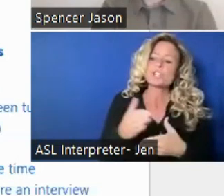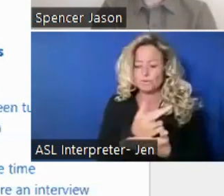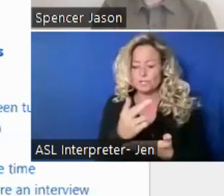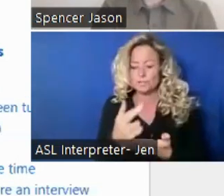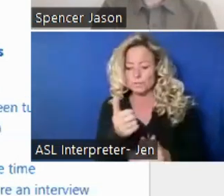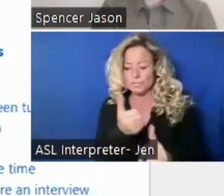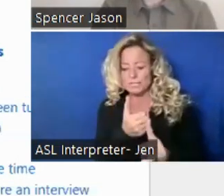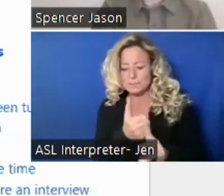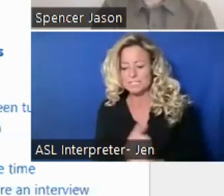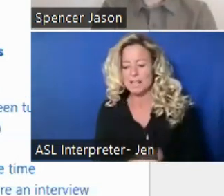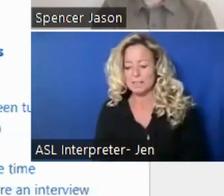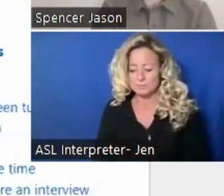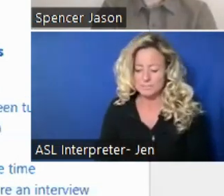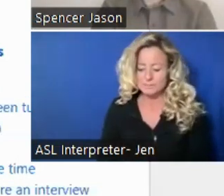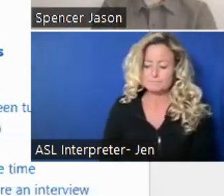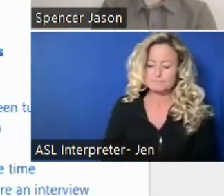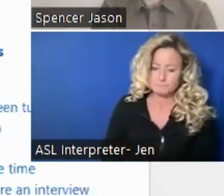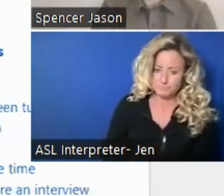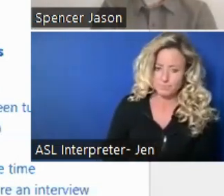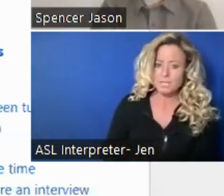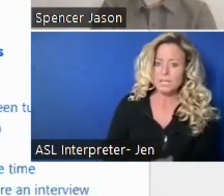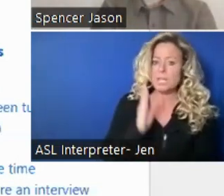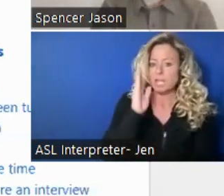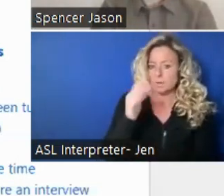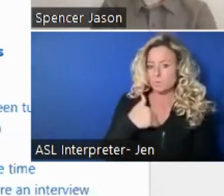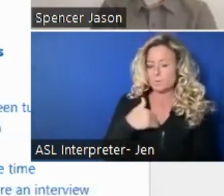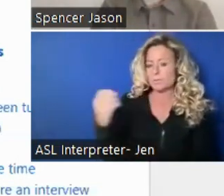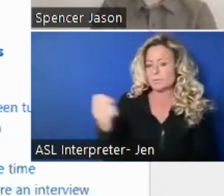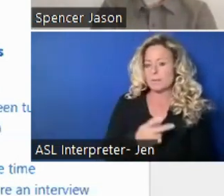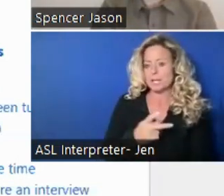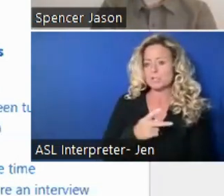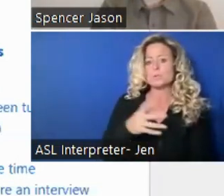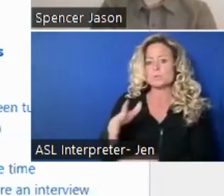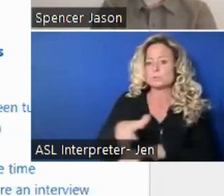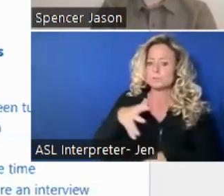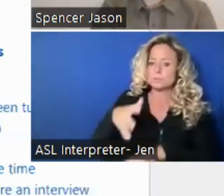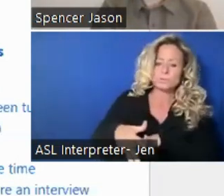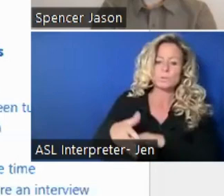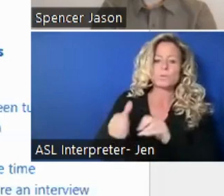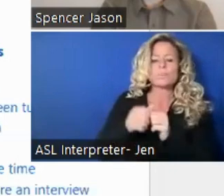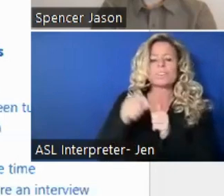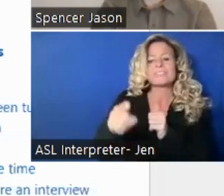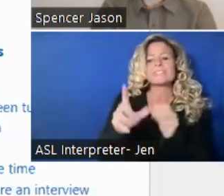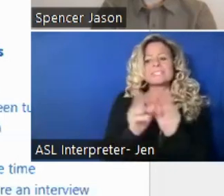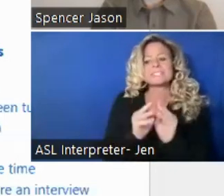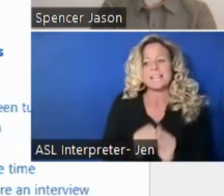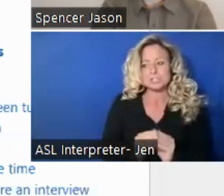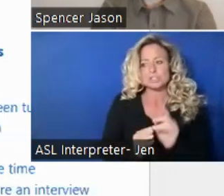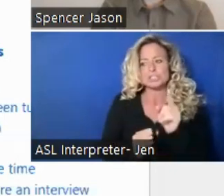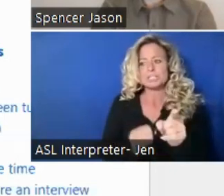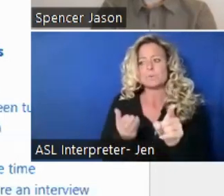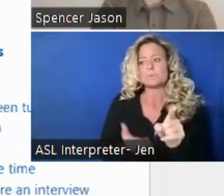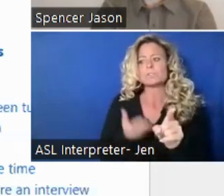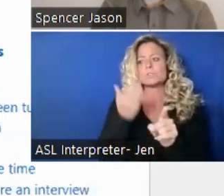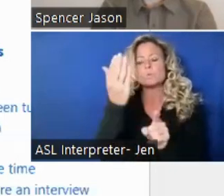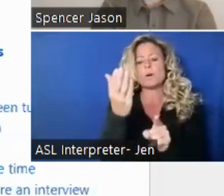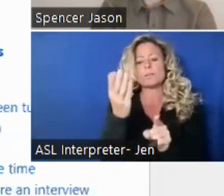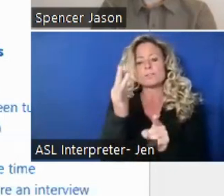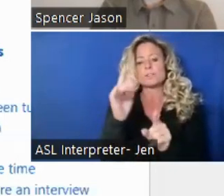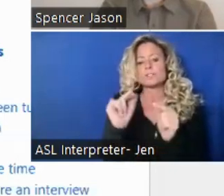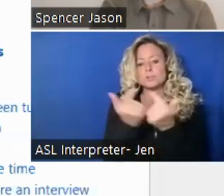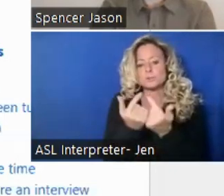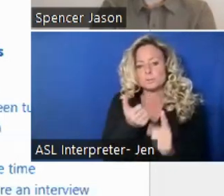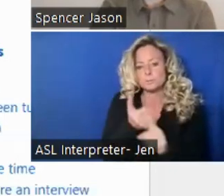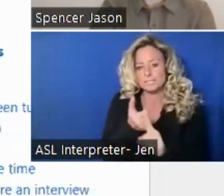resources. And we are getting back to our roots a little bit with this session. And I want to offer to the